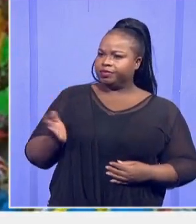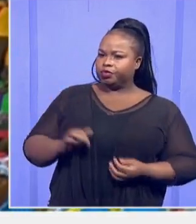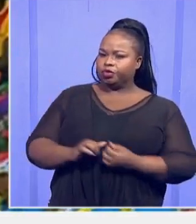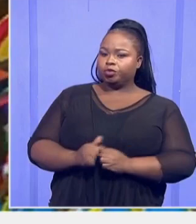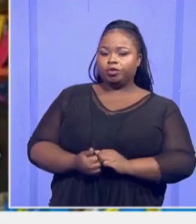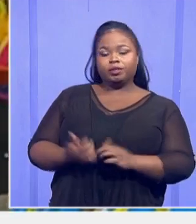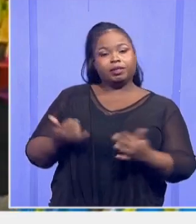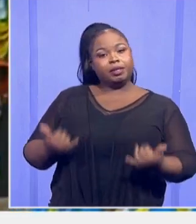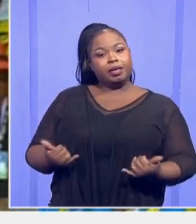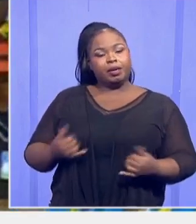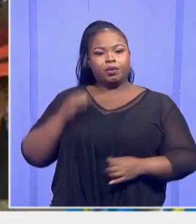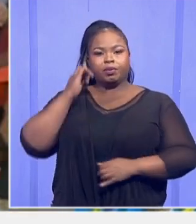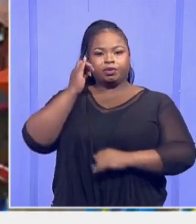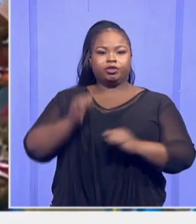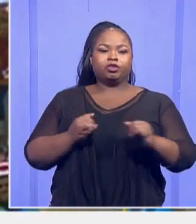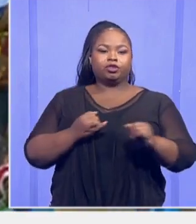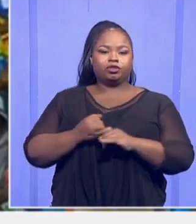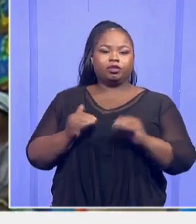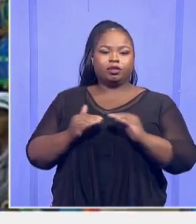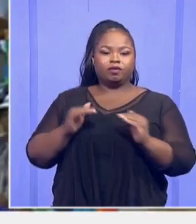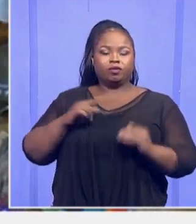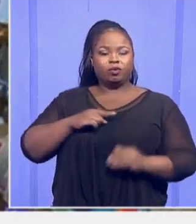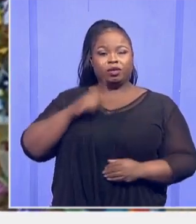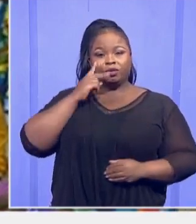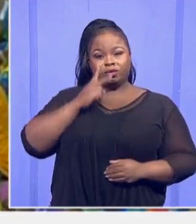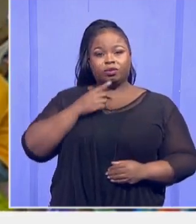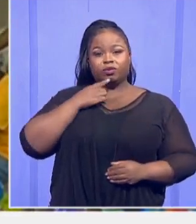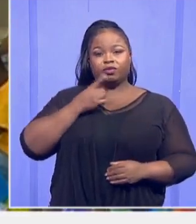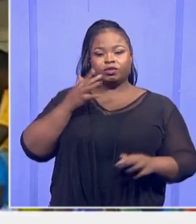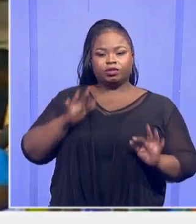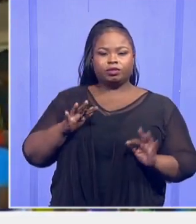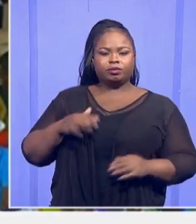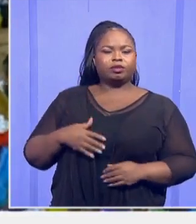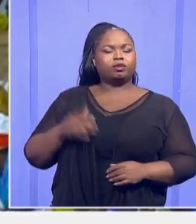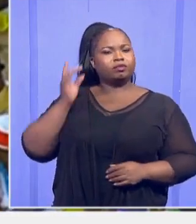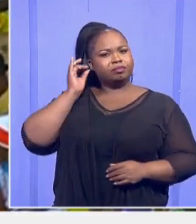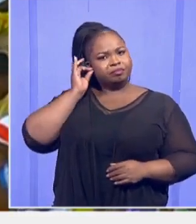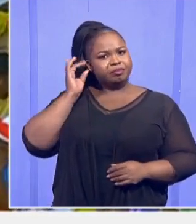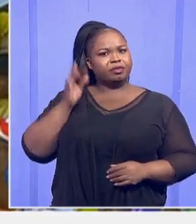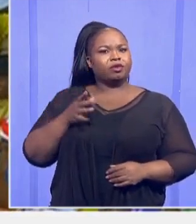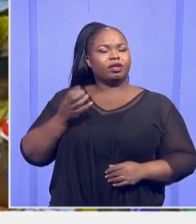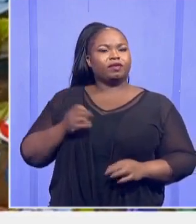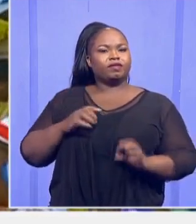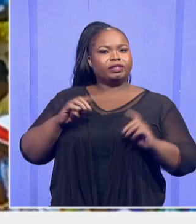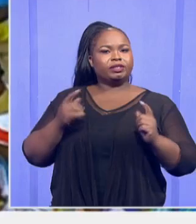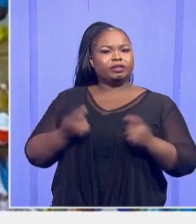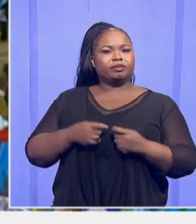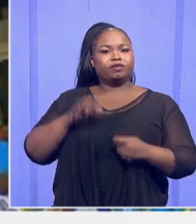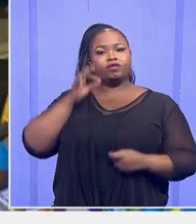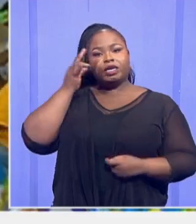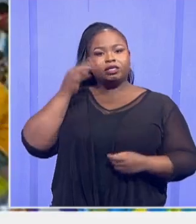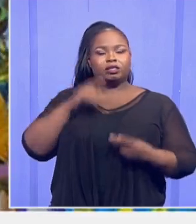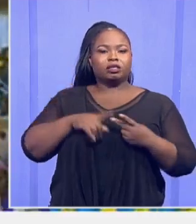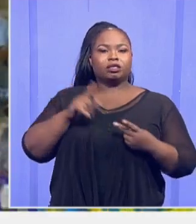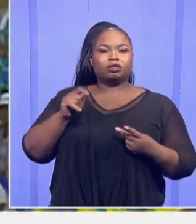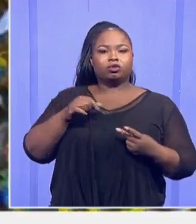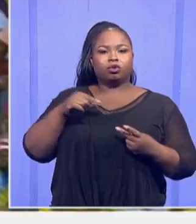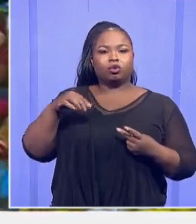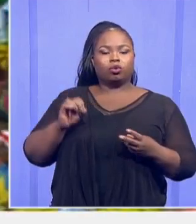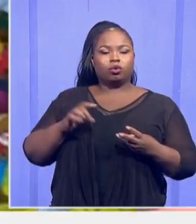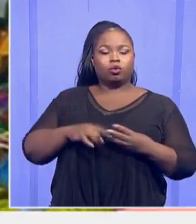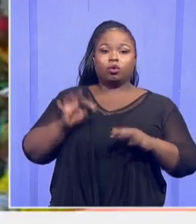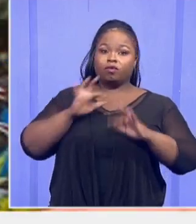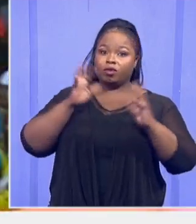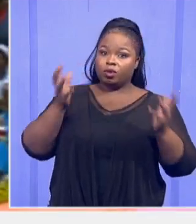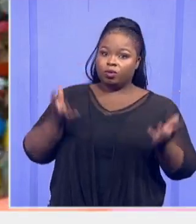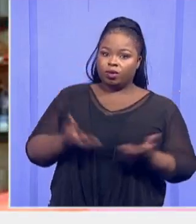taken to international levels. As you were stating, we've heard that there are teams from France, from Togo, and from all over the world